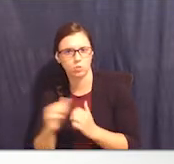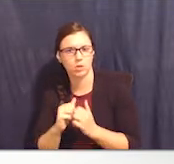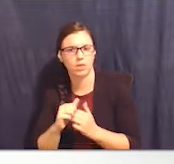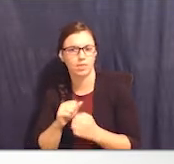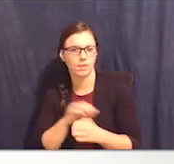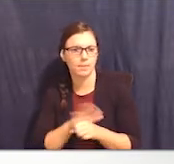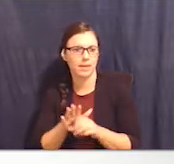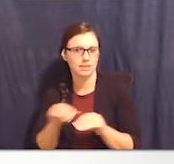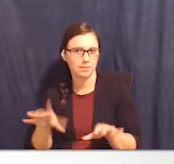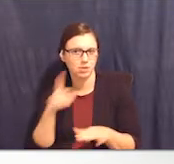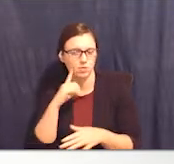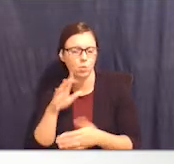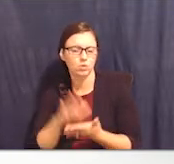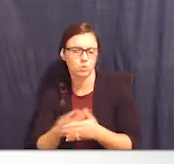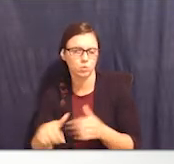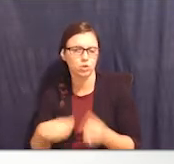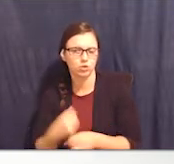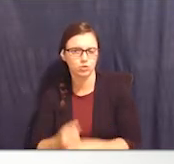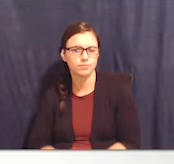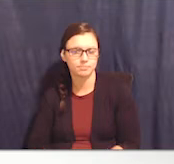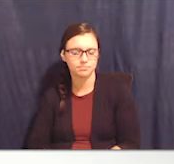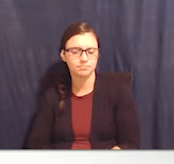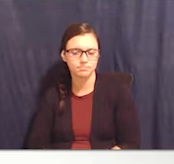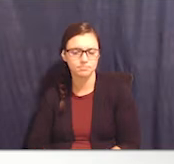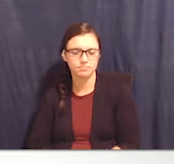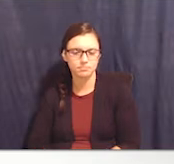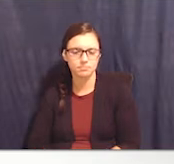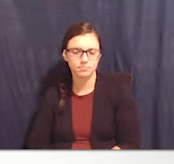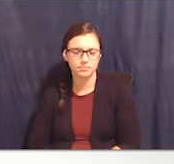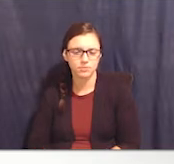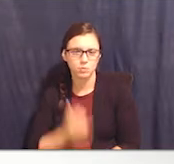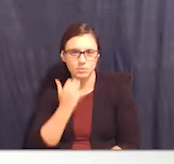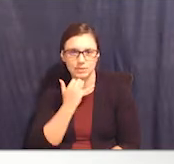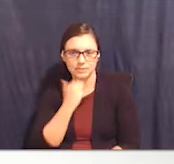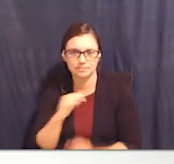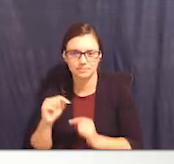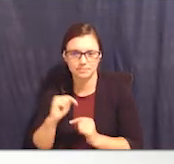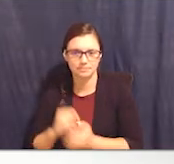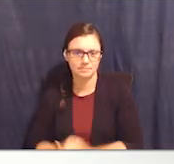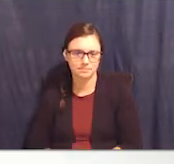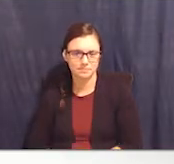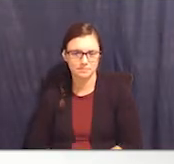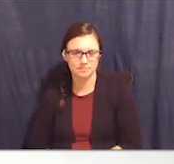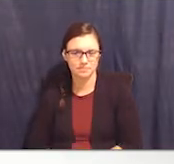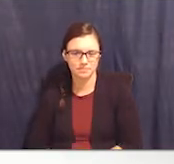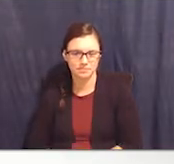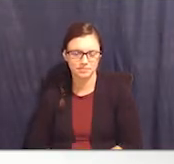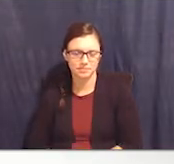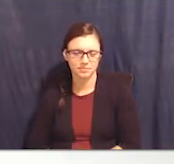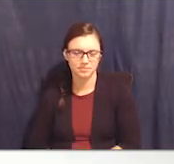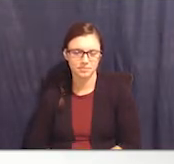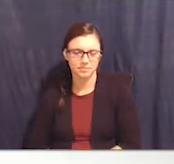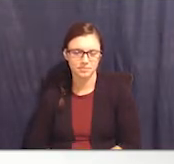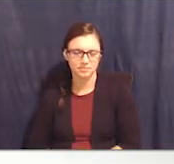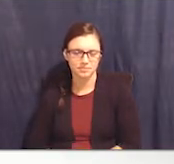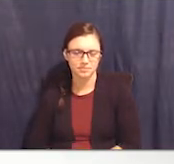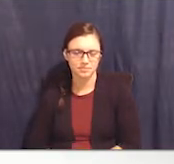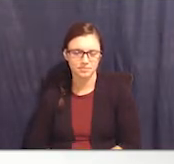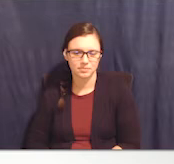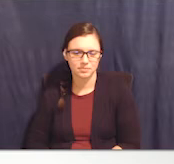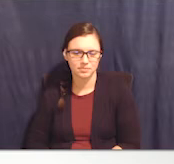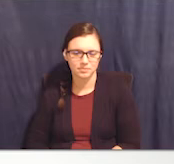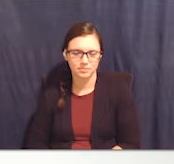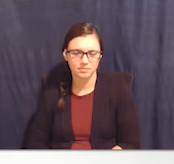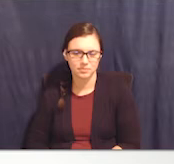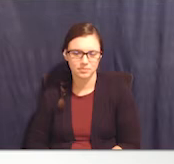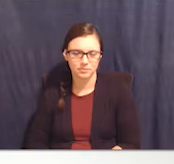competition. And when other schools see, oh, this school is doing this, why aren't we doing this? Right.